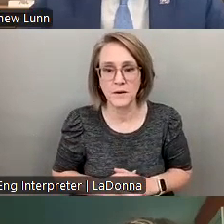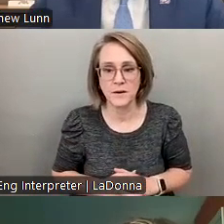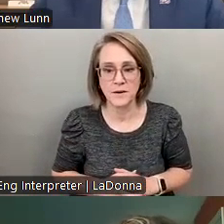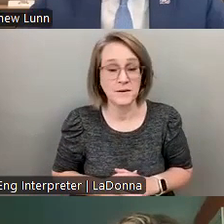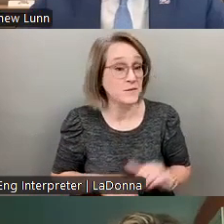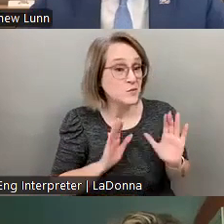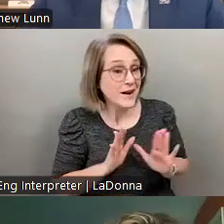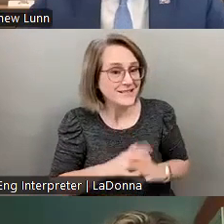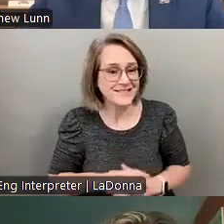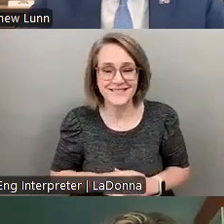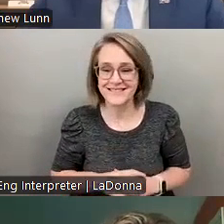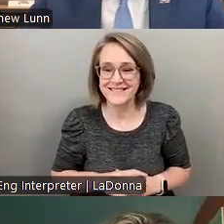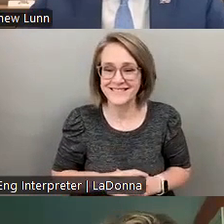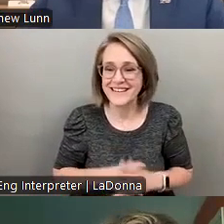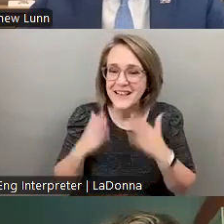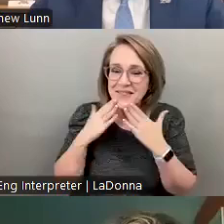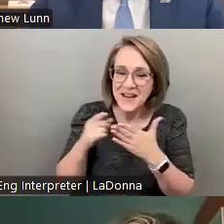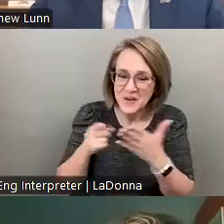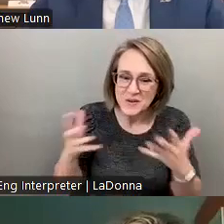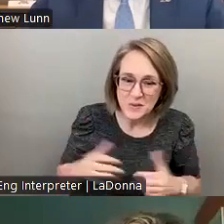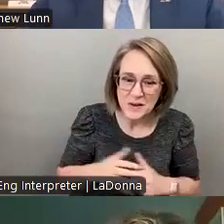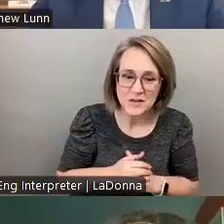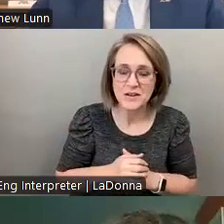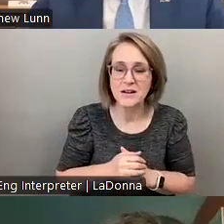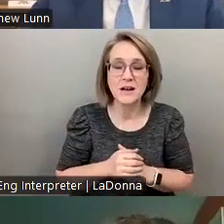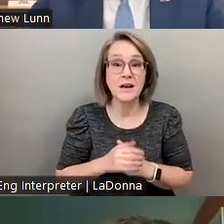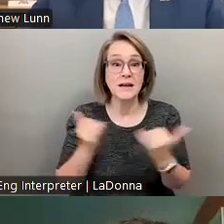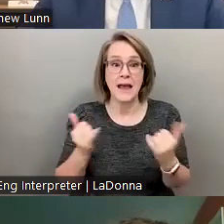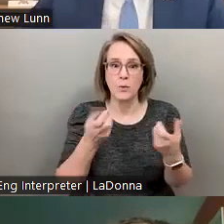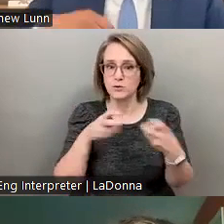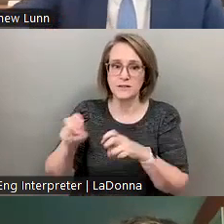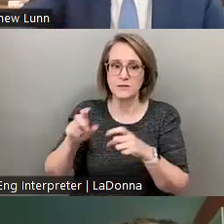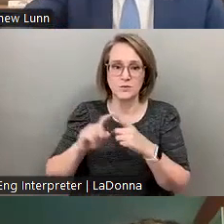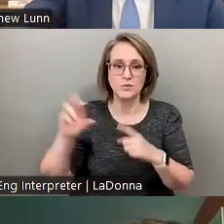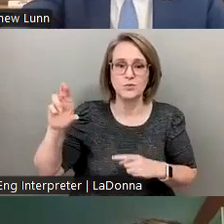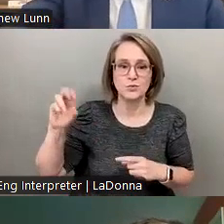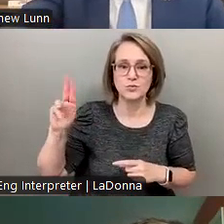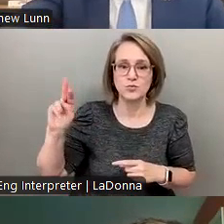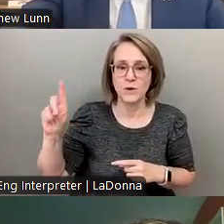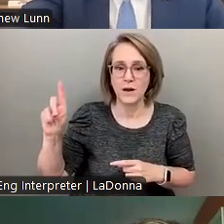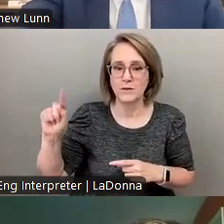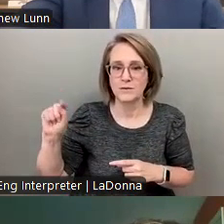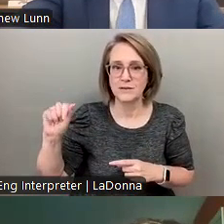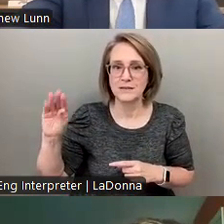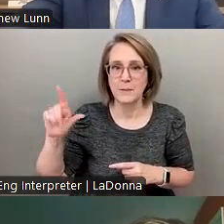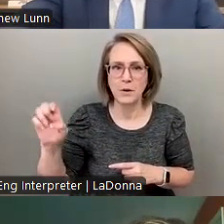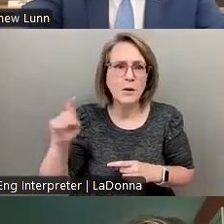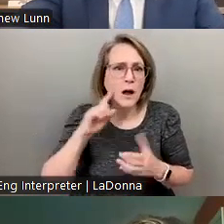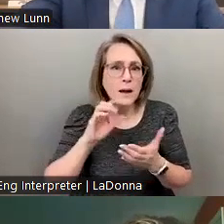Great. No, thank you so much. Let's go to the roundtable. And I believe